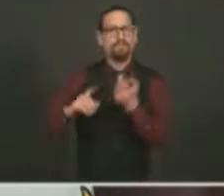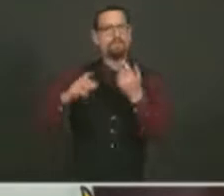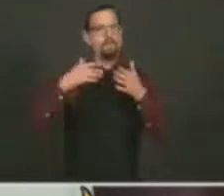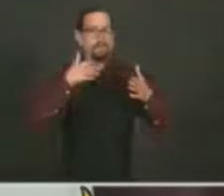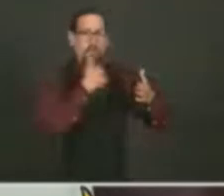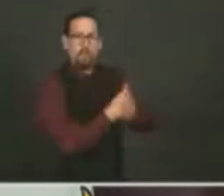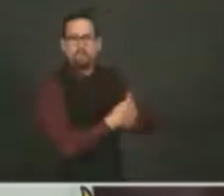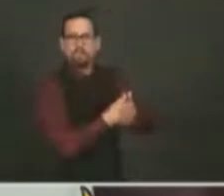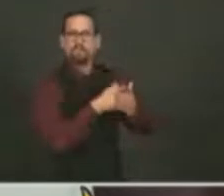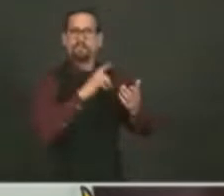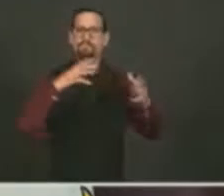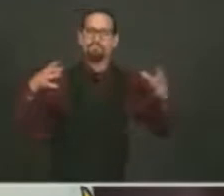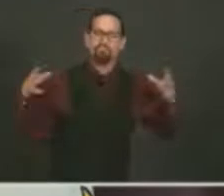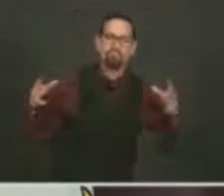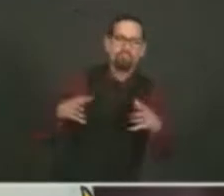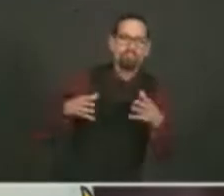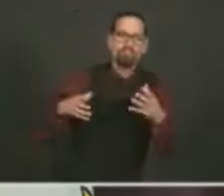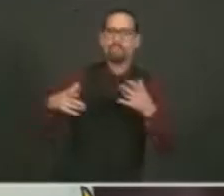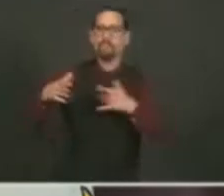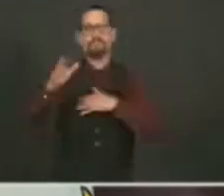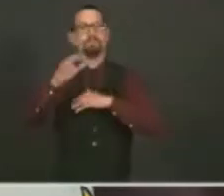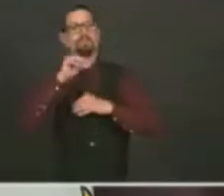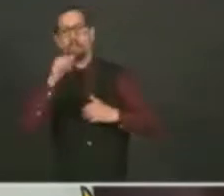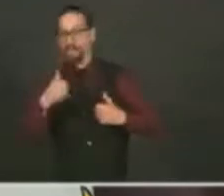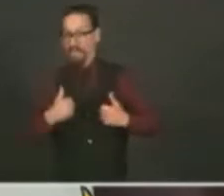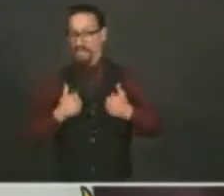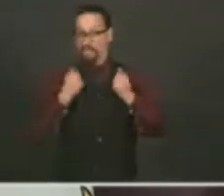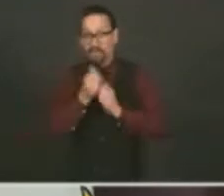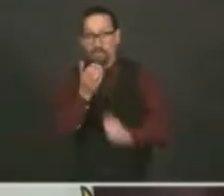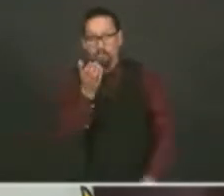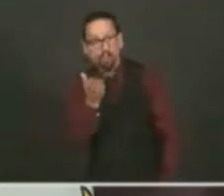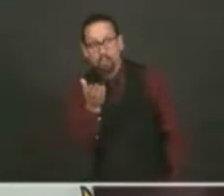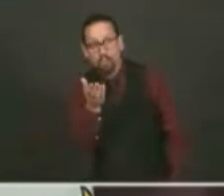don't live with, I need you to please put your mask on.